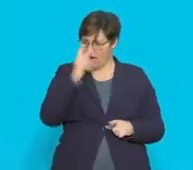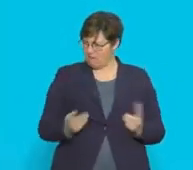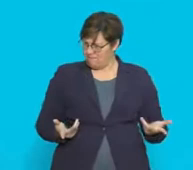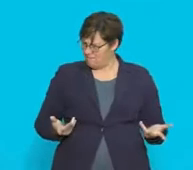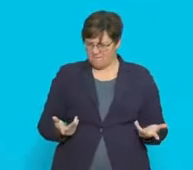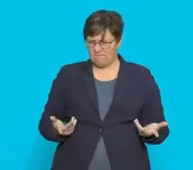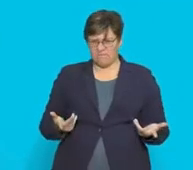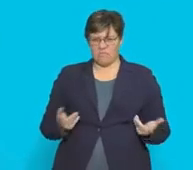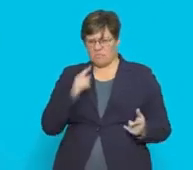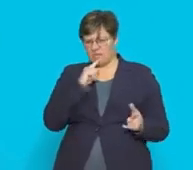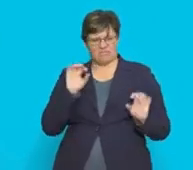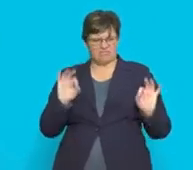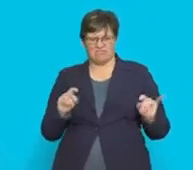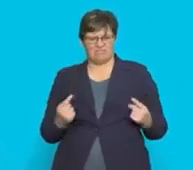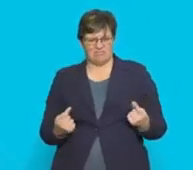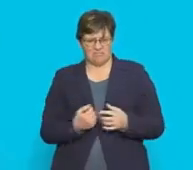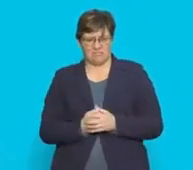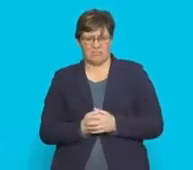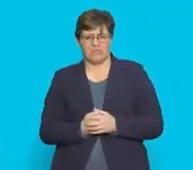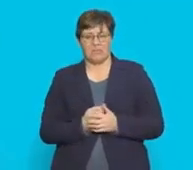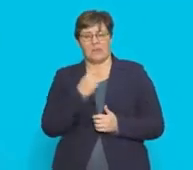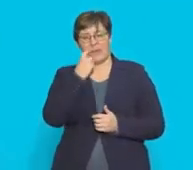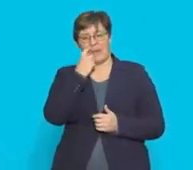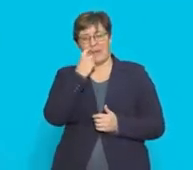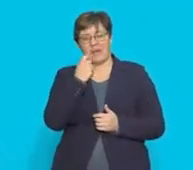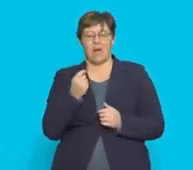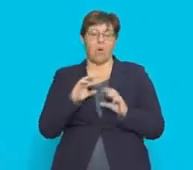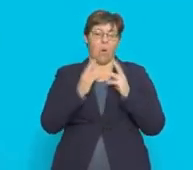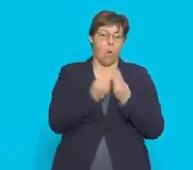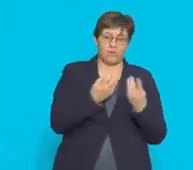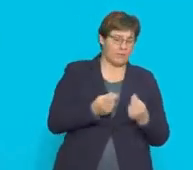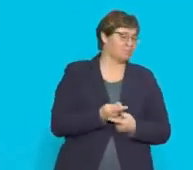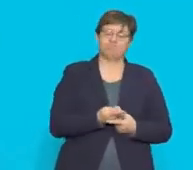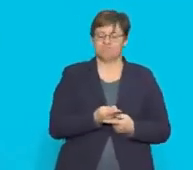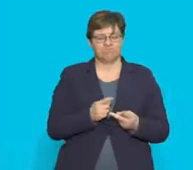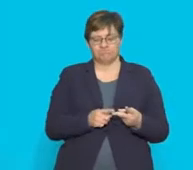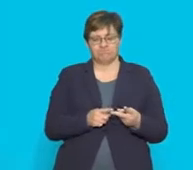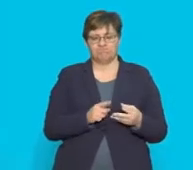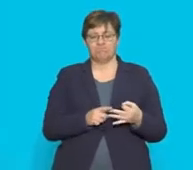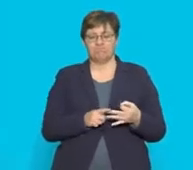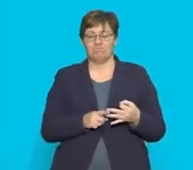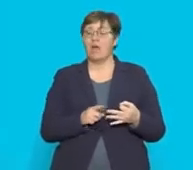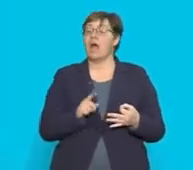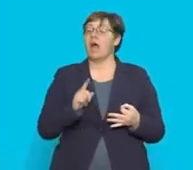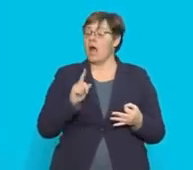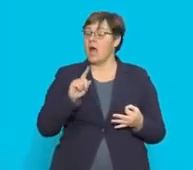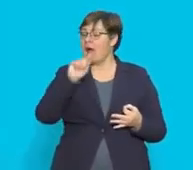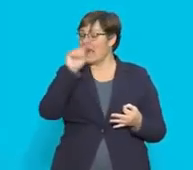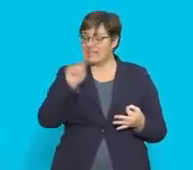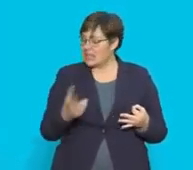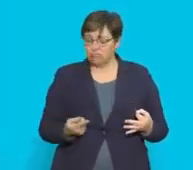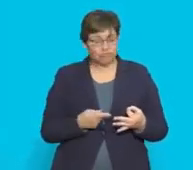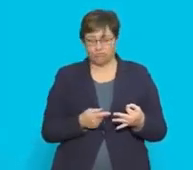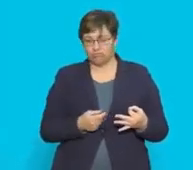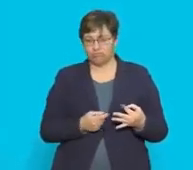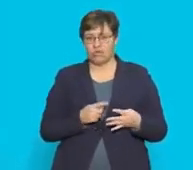half? Really, that would not make sense. And then also, is it a whole number? No. Is it an integer?